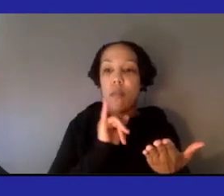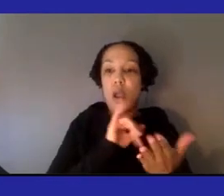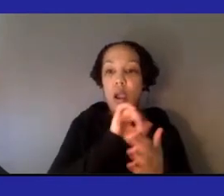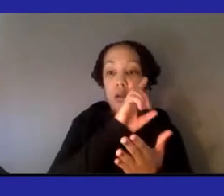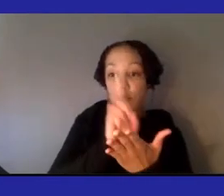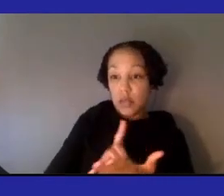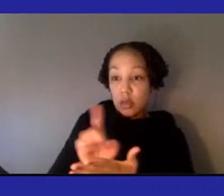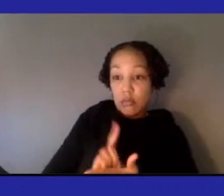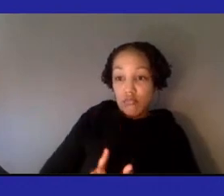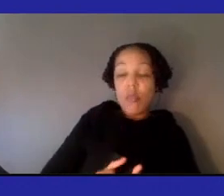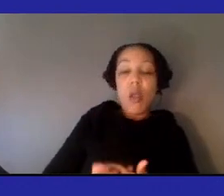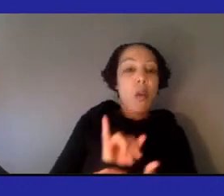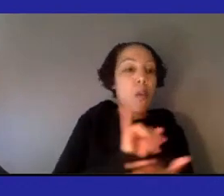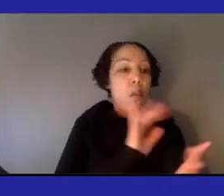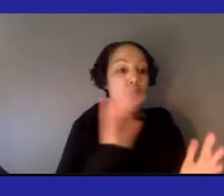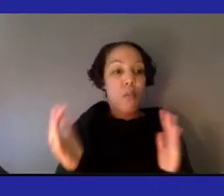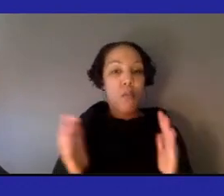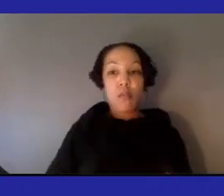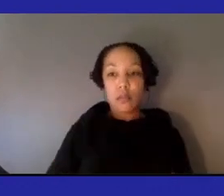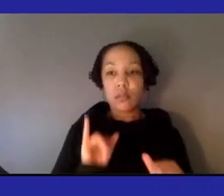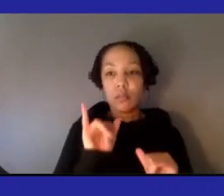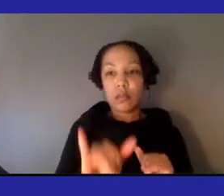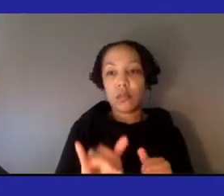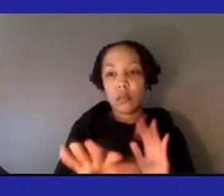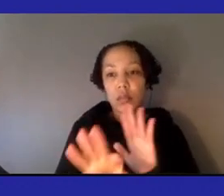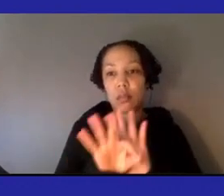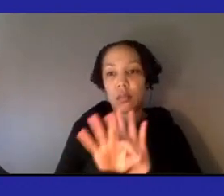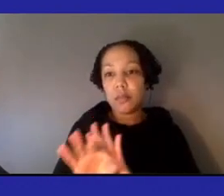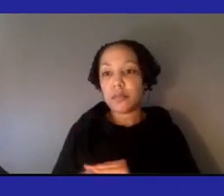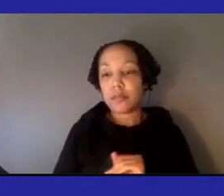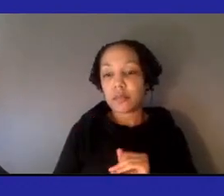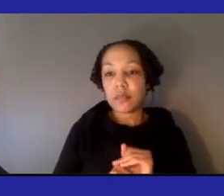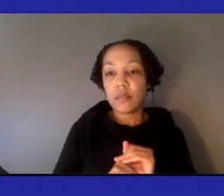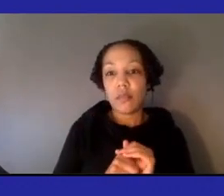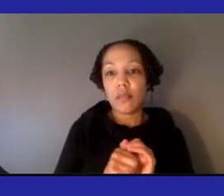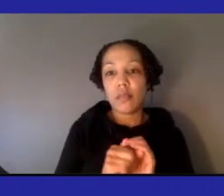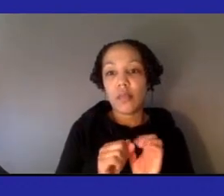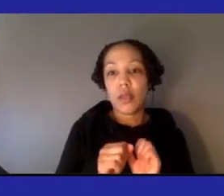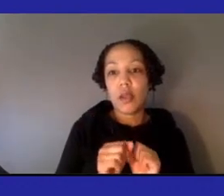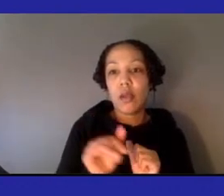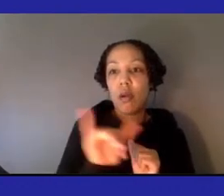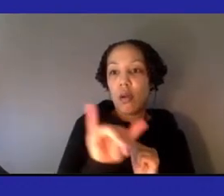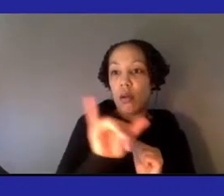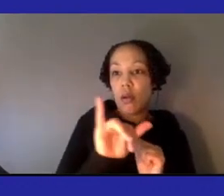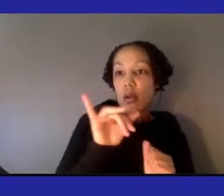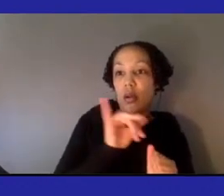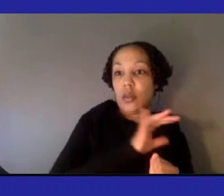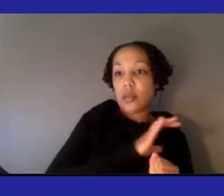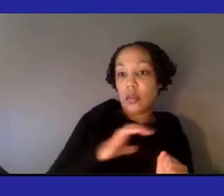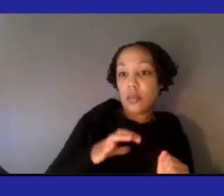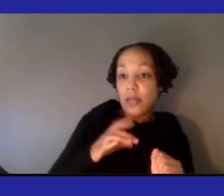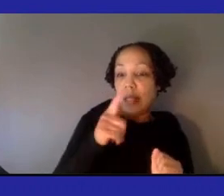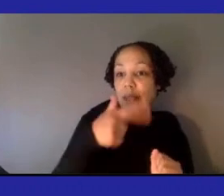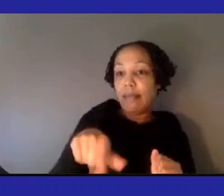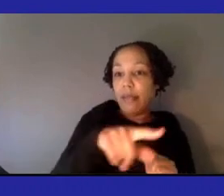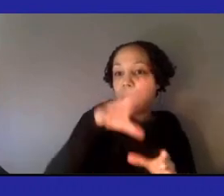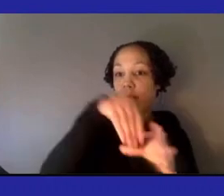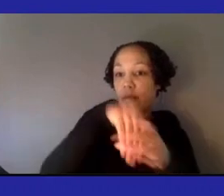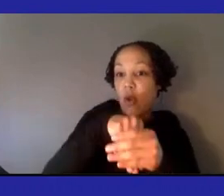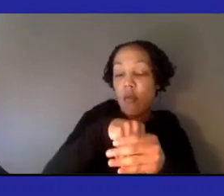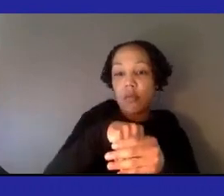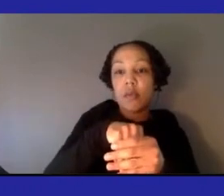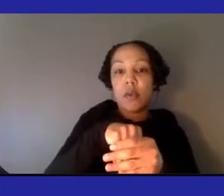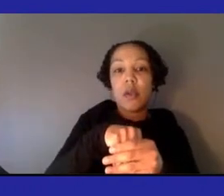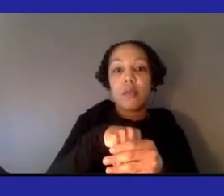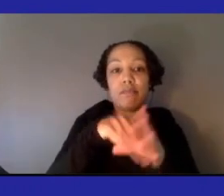work. There's a list of the evaluation committee members that participated in the procurement. So next